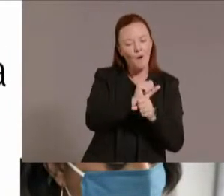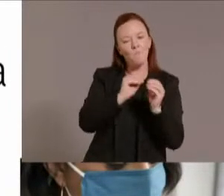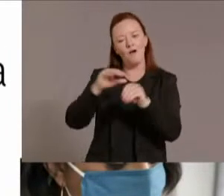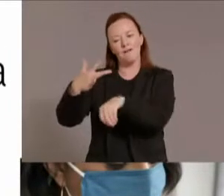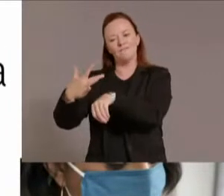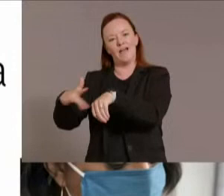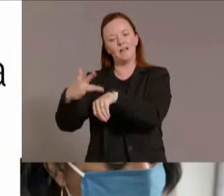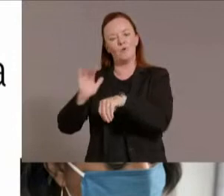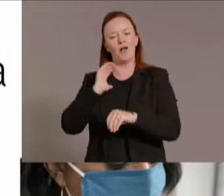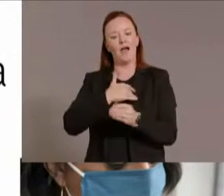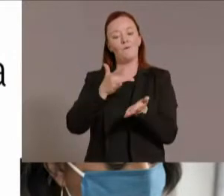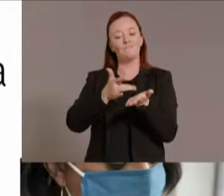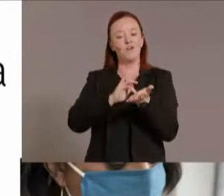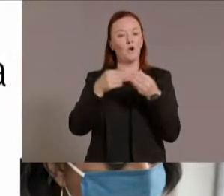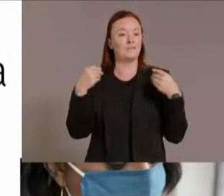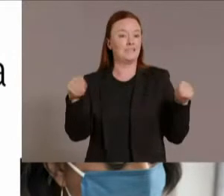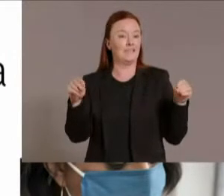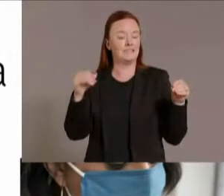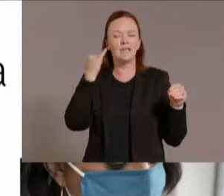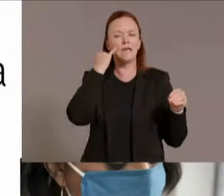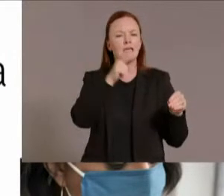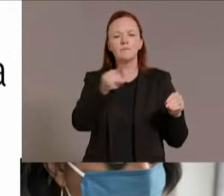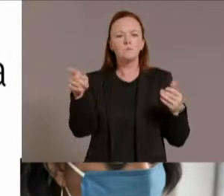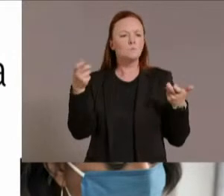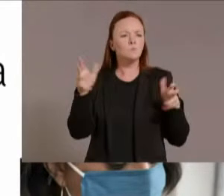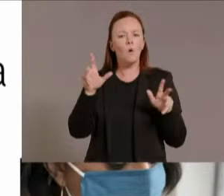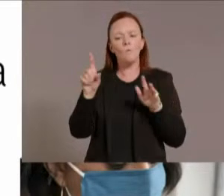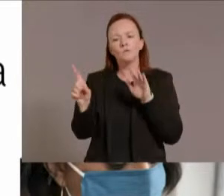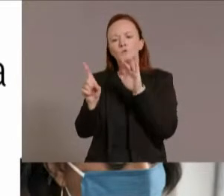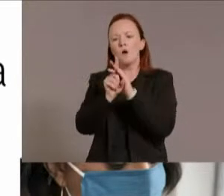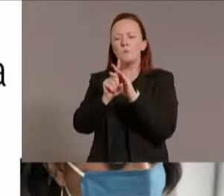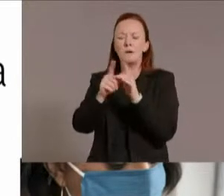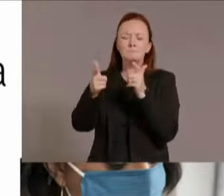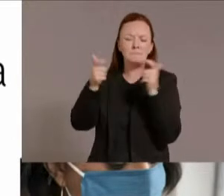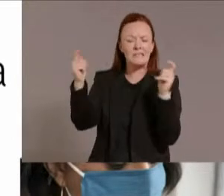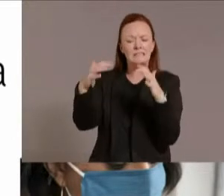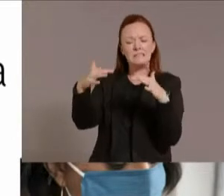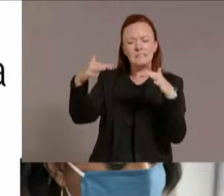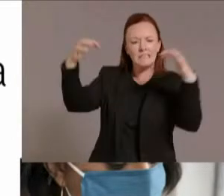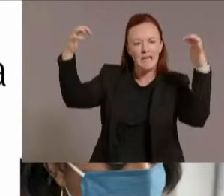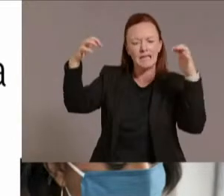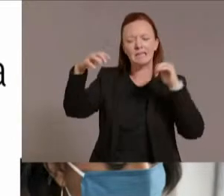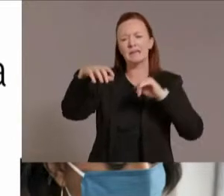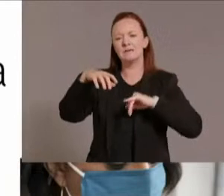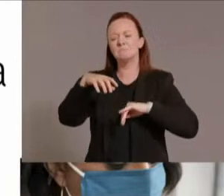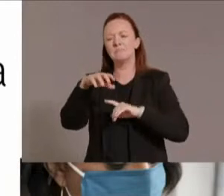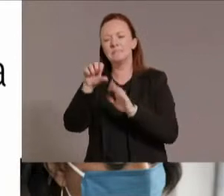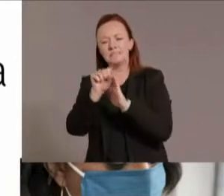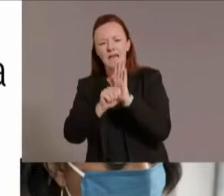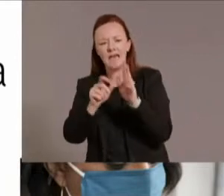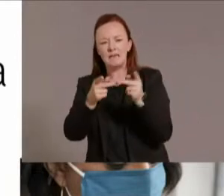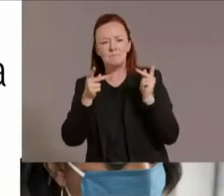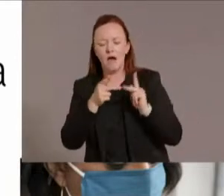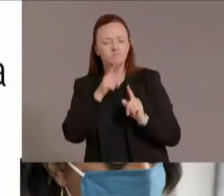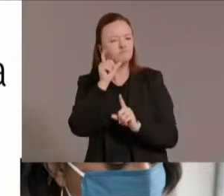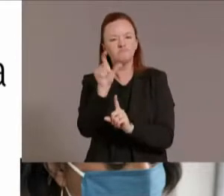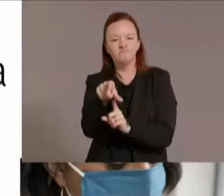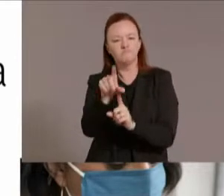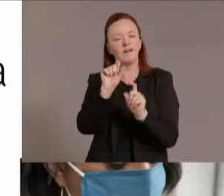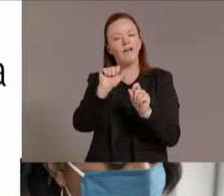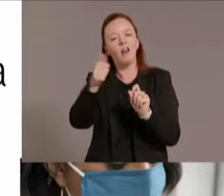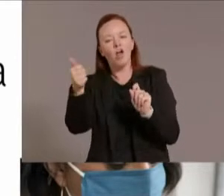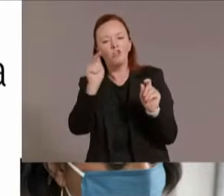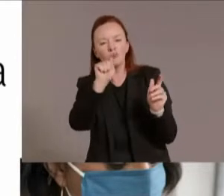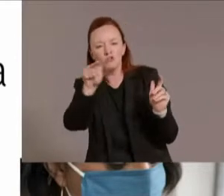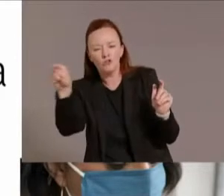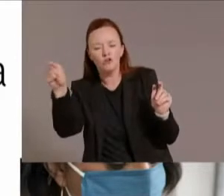So if you do not want to drive to one of our state-operated pods, there are lots of other strategies in order to get vaccinated. So if you're